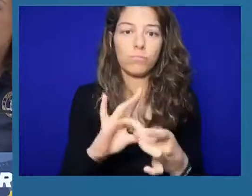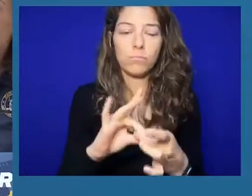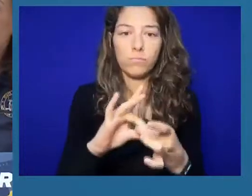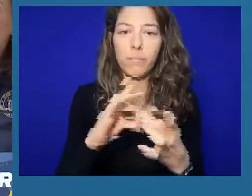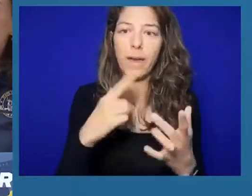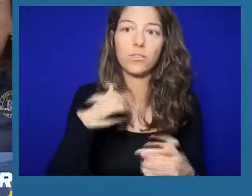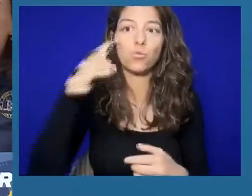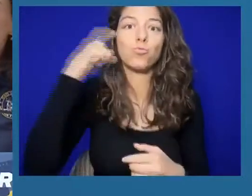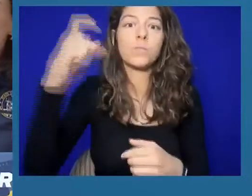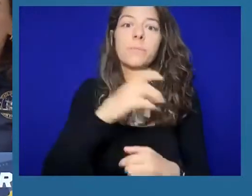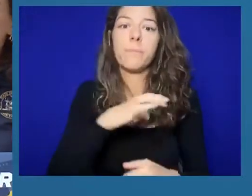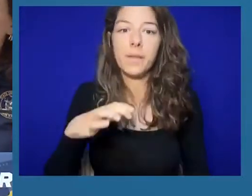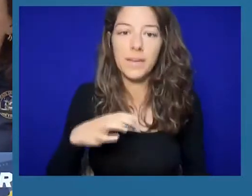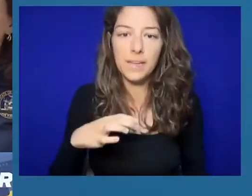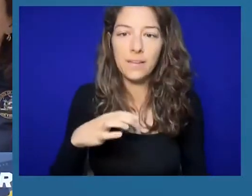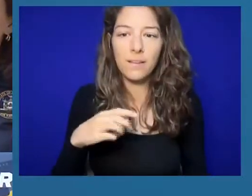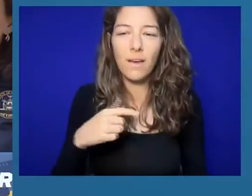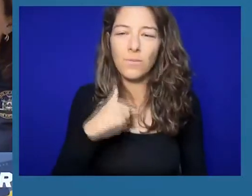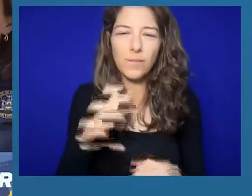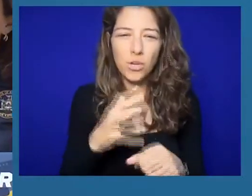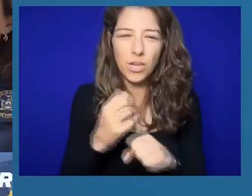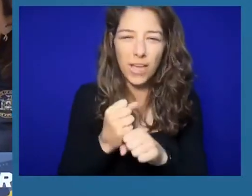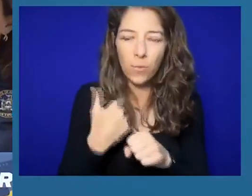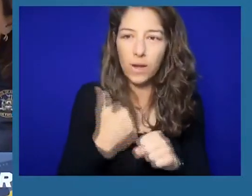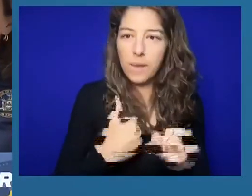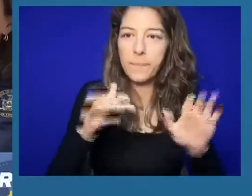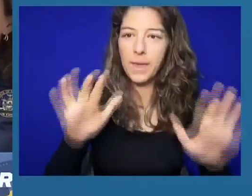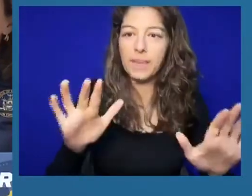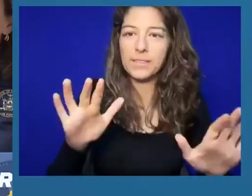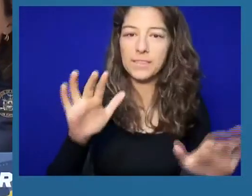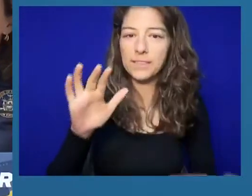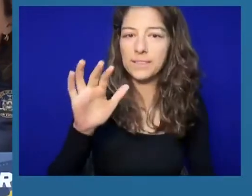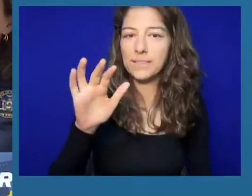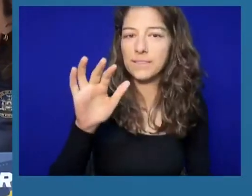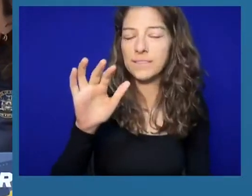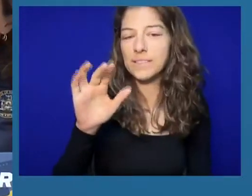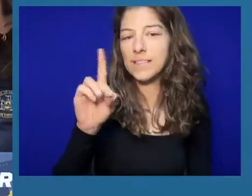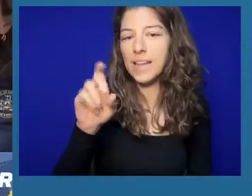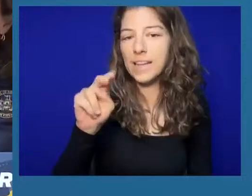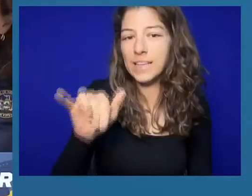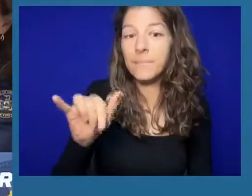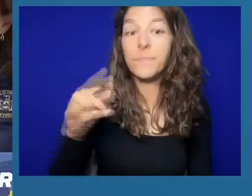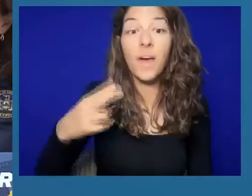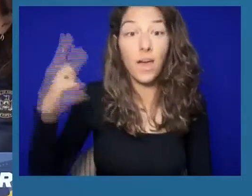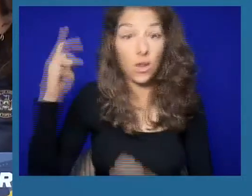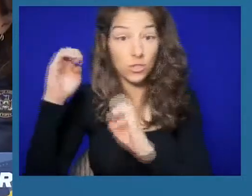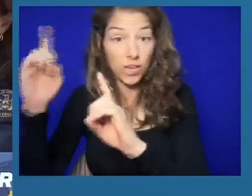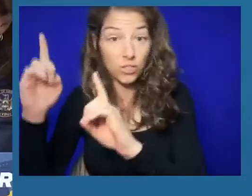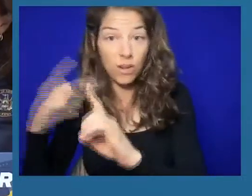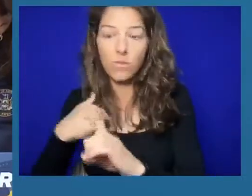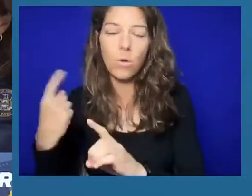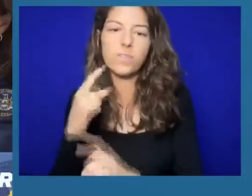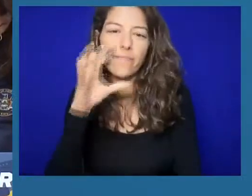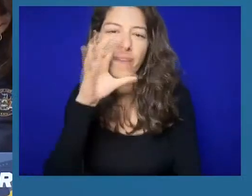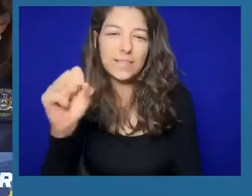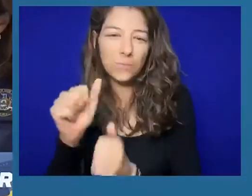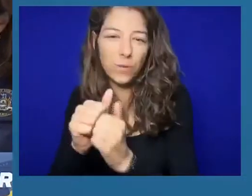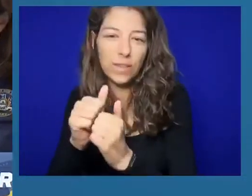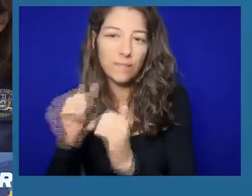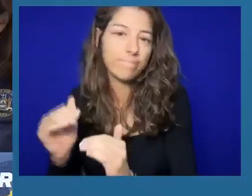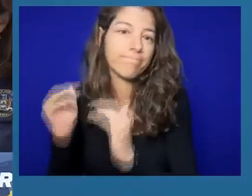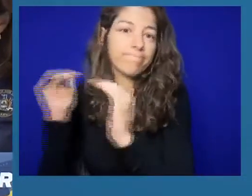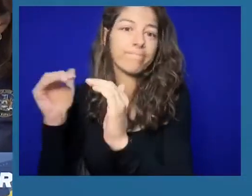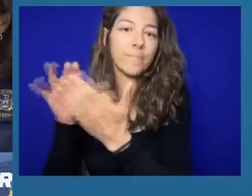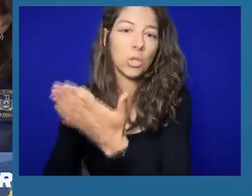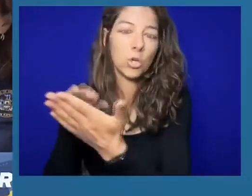Ways and Means, which I was never going to get because we had an incredible Denny Farrell. Higher Ed, because I was always fascinated by higher learning. But